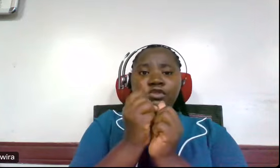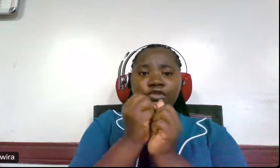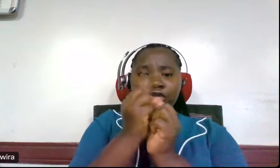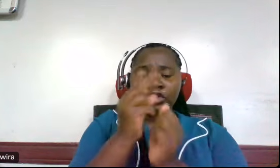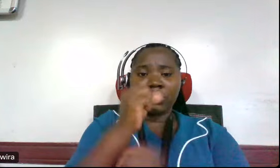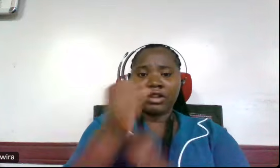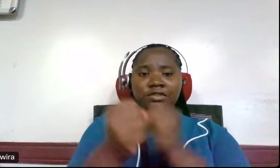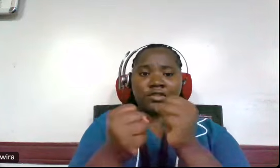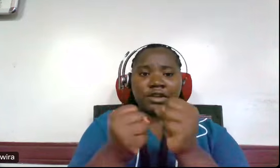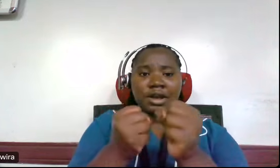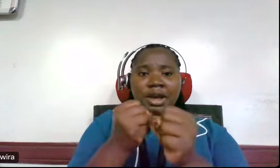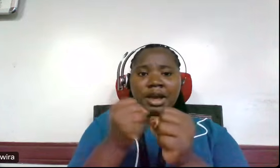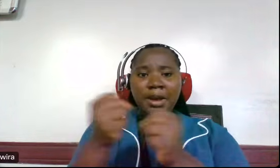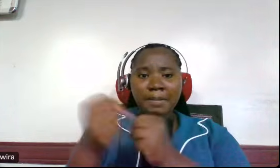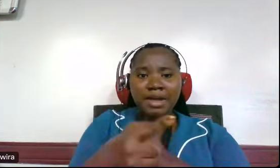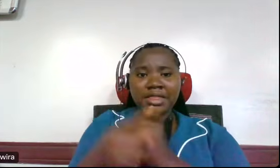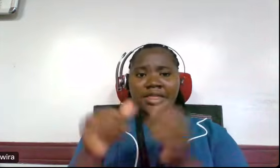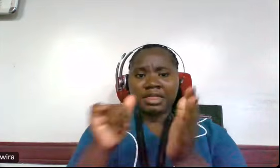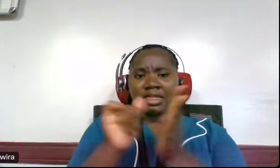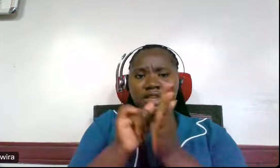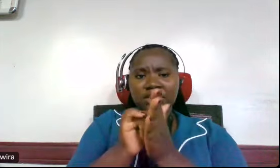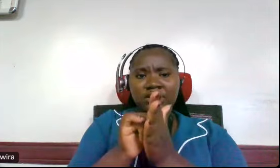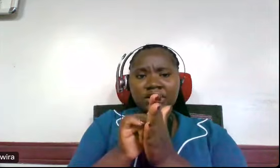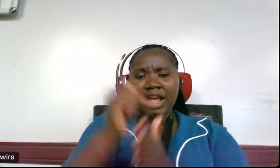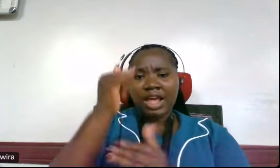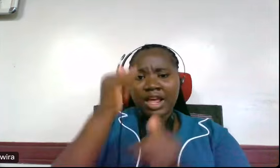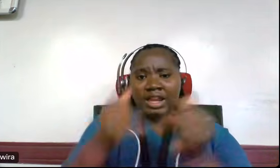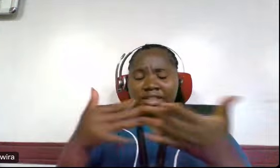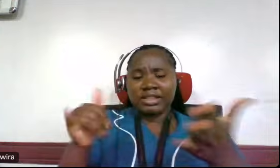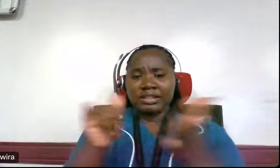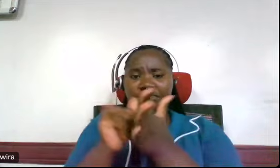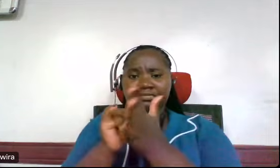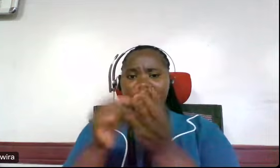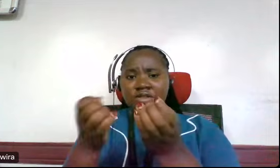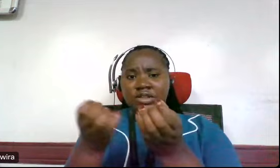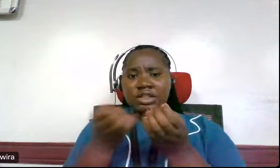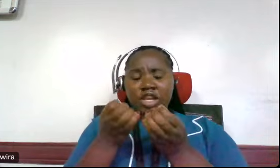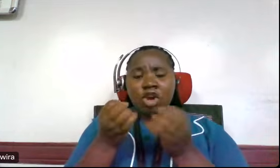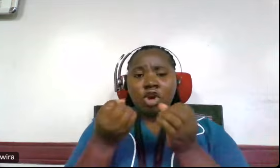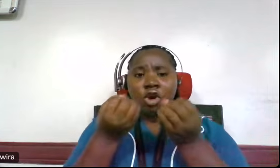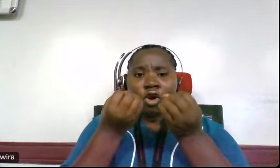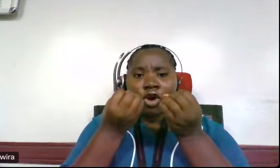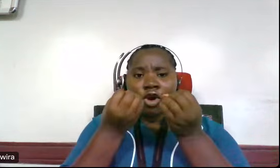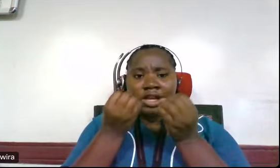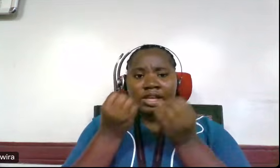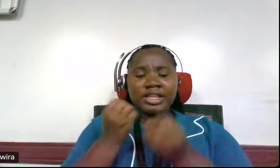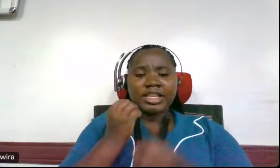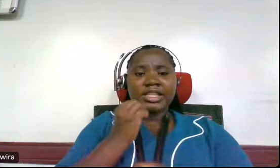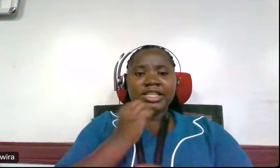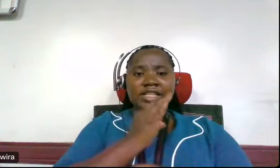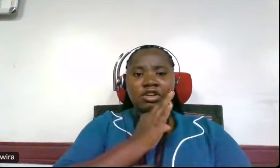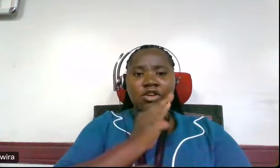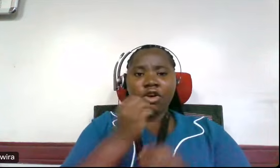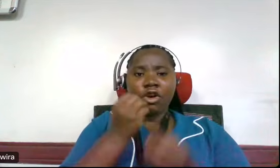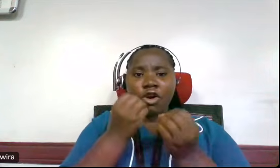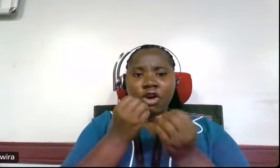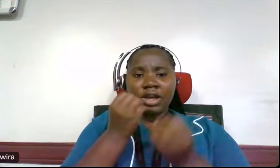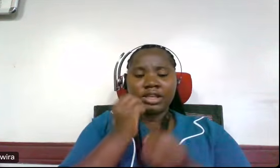of what you are attaching. Then the last one will be the officials of that organization. Most